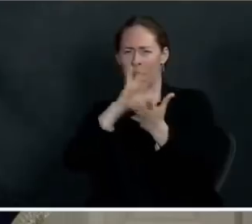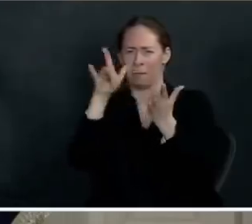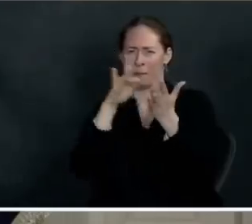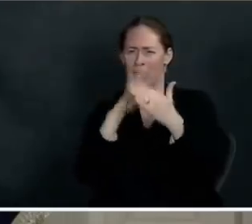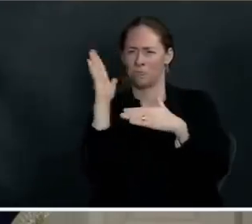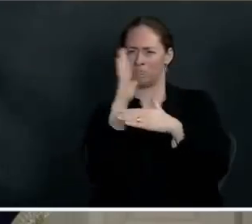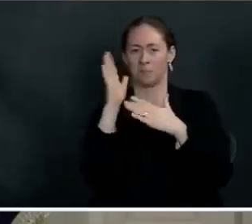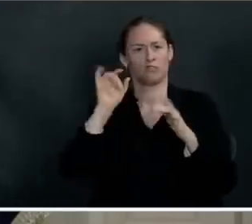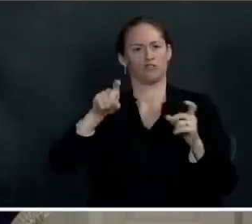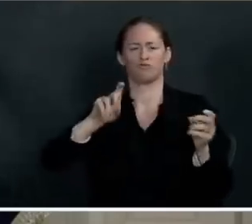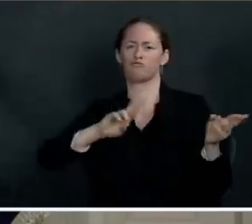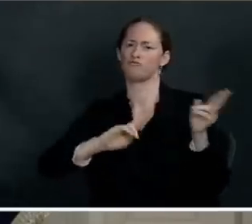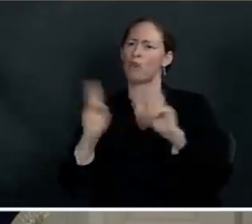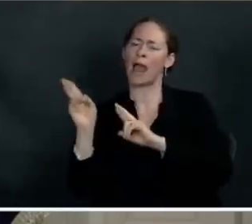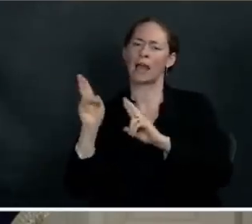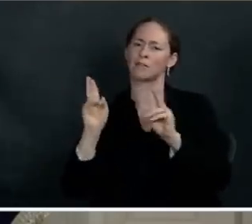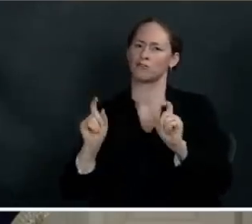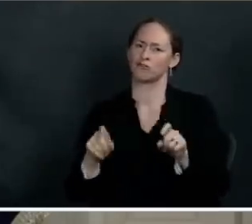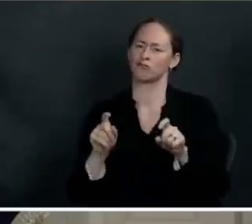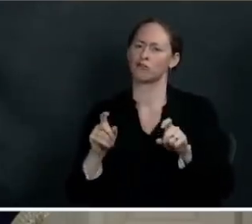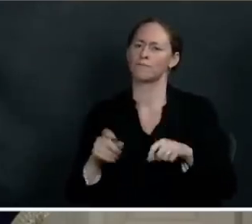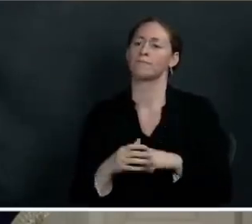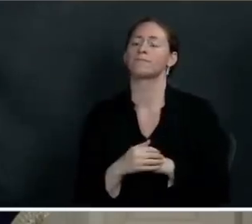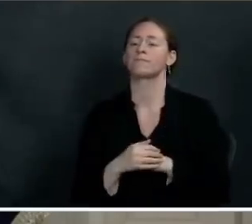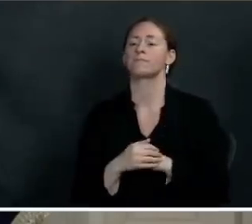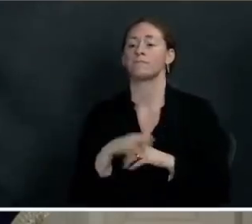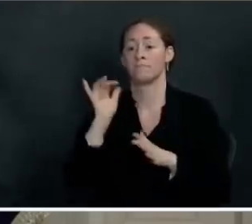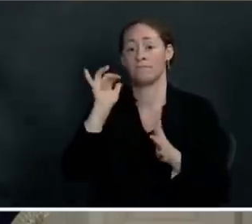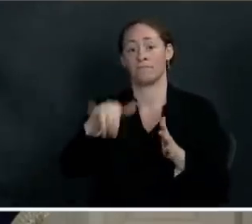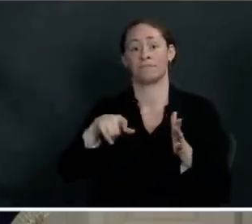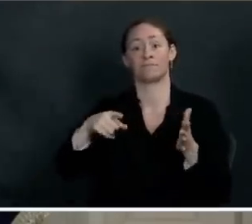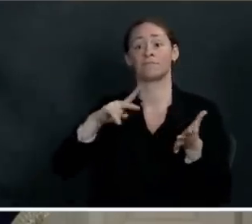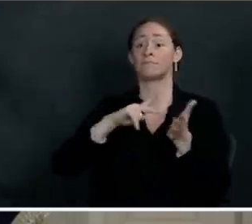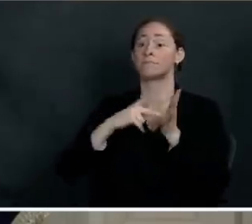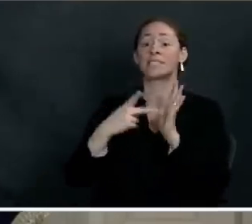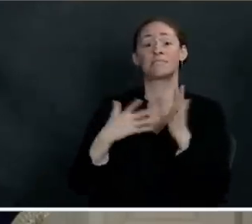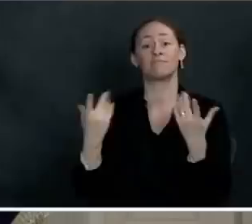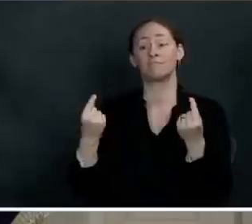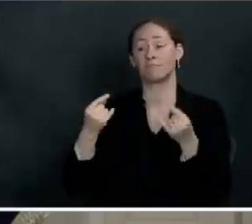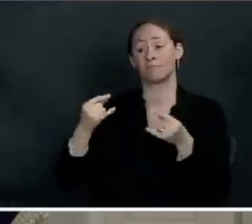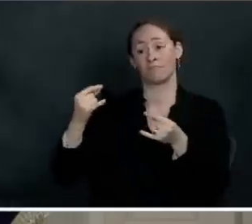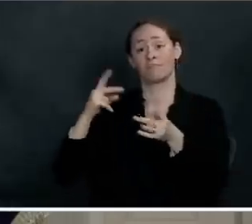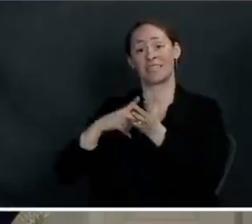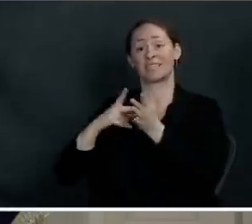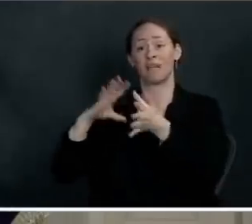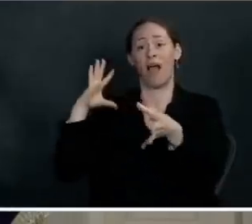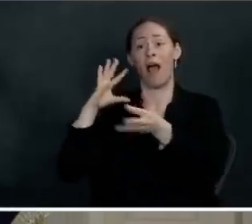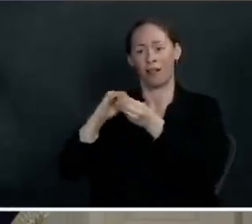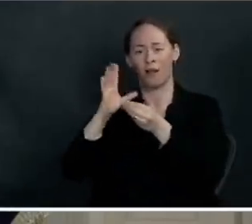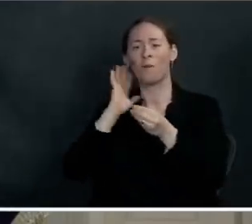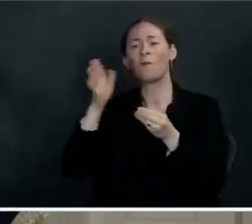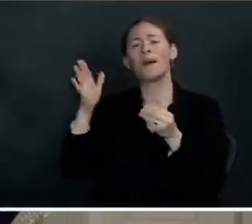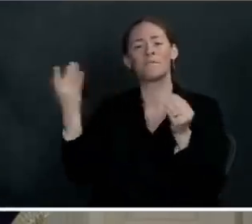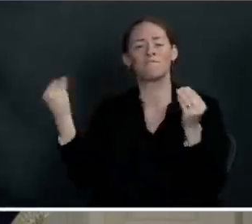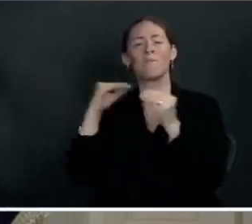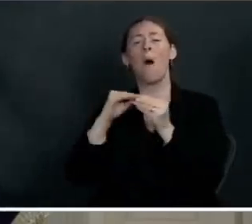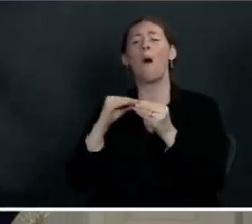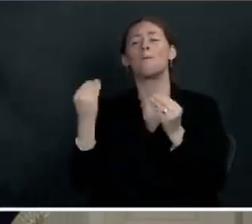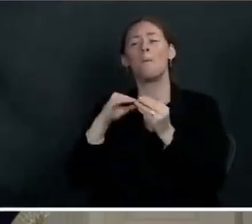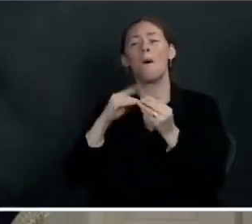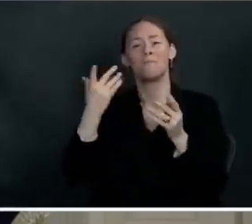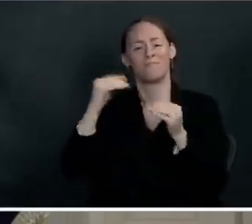the order, and that increases the total vaccine order in the United States by 50%.